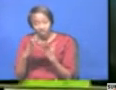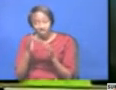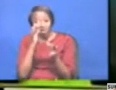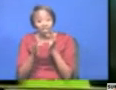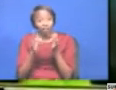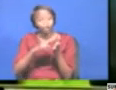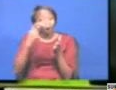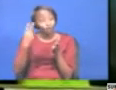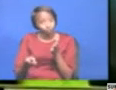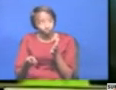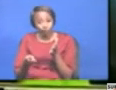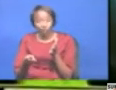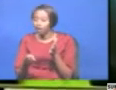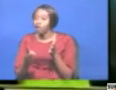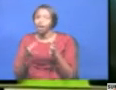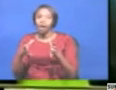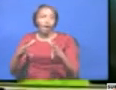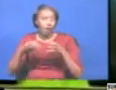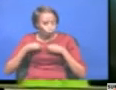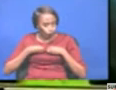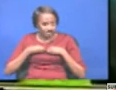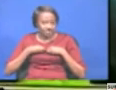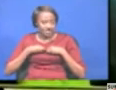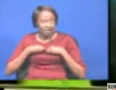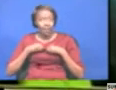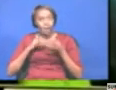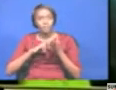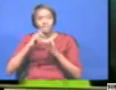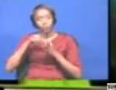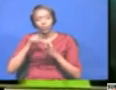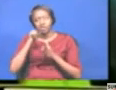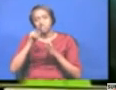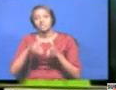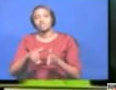concede. I believe that is the way to go. Thank you.